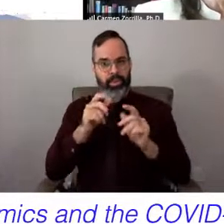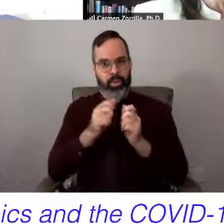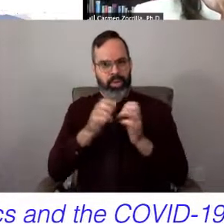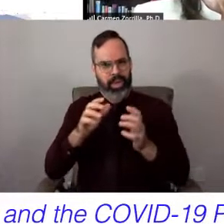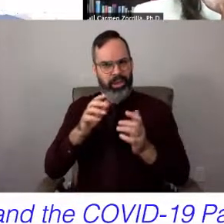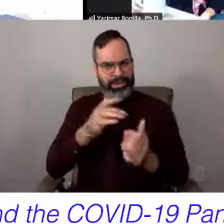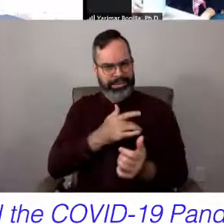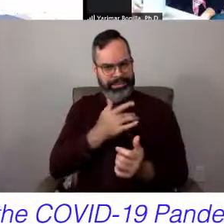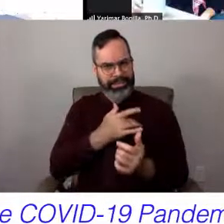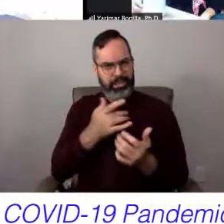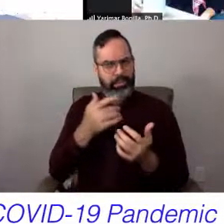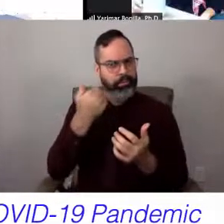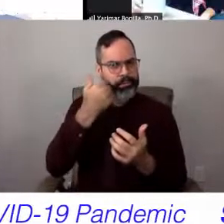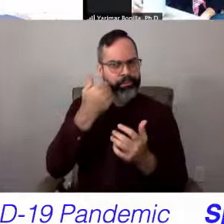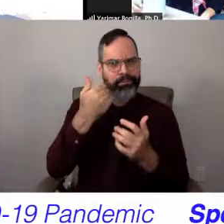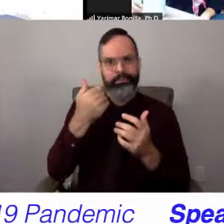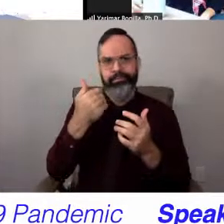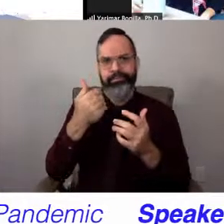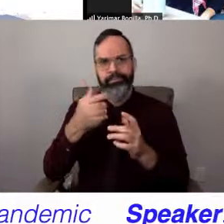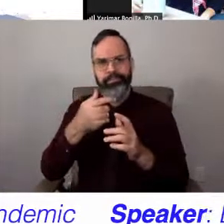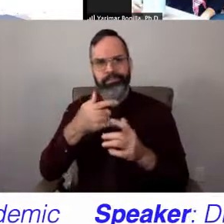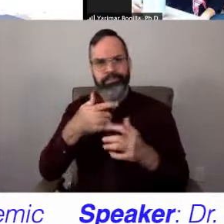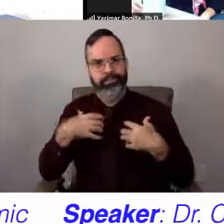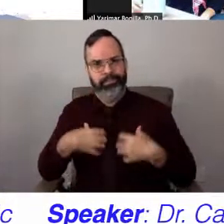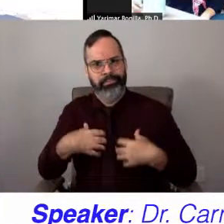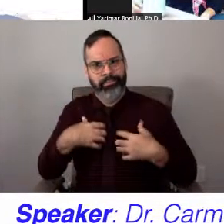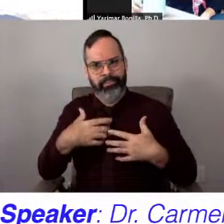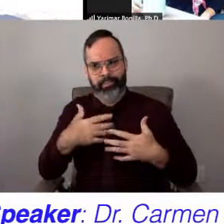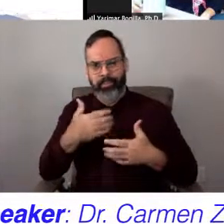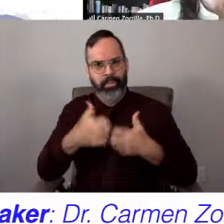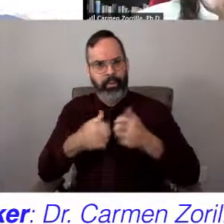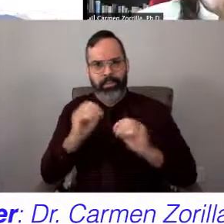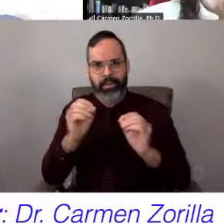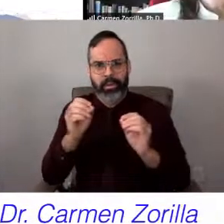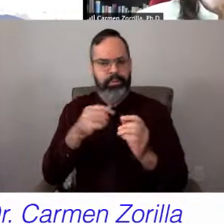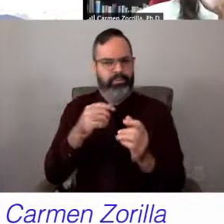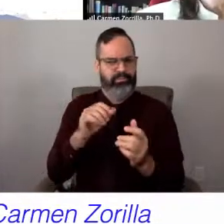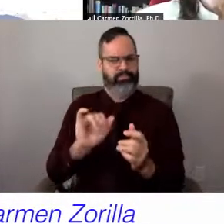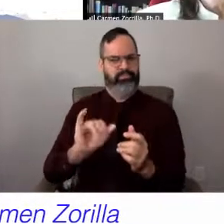need tests. And I will explain the data for that, so that